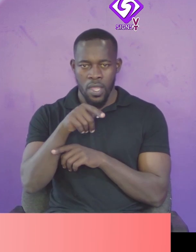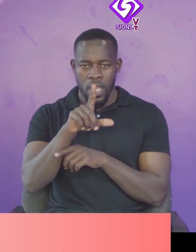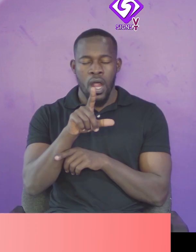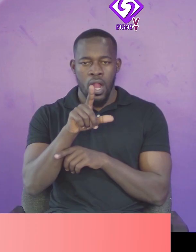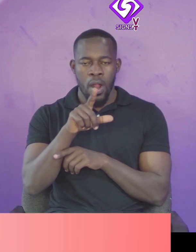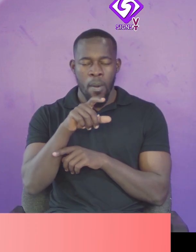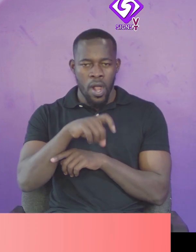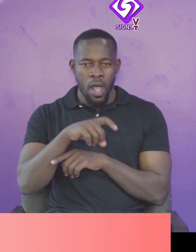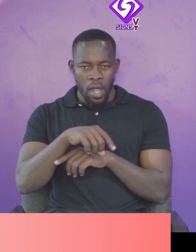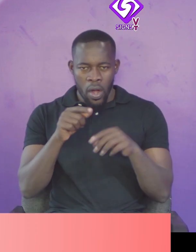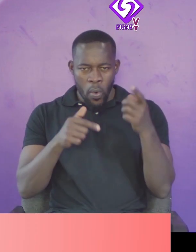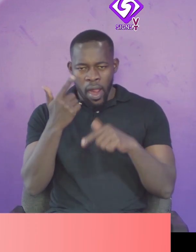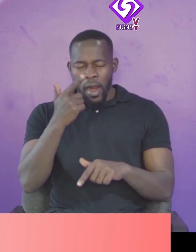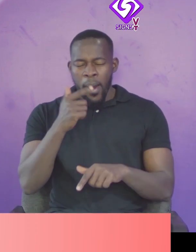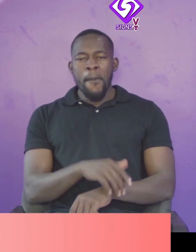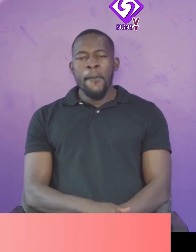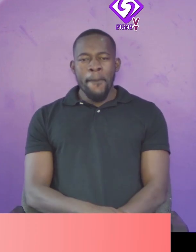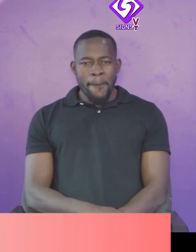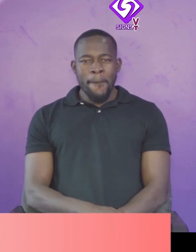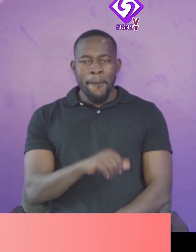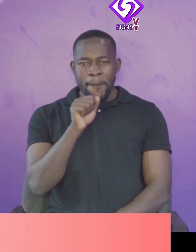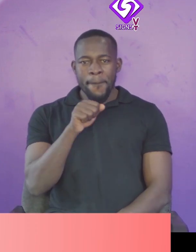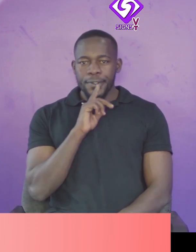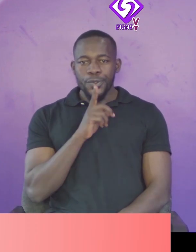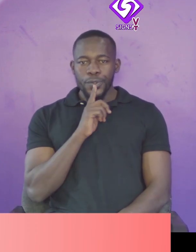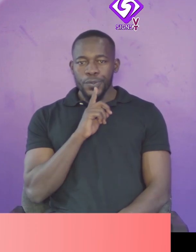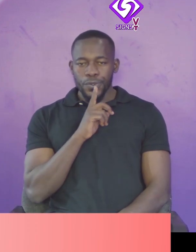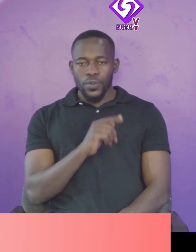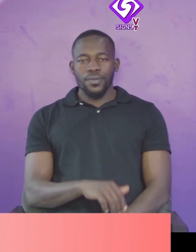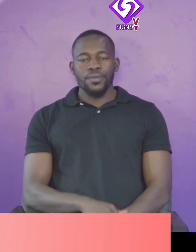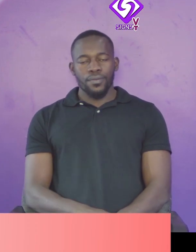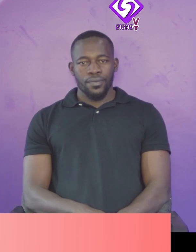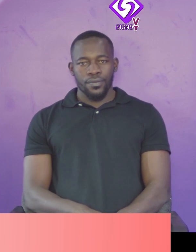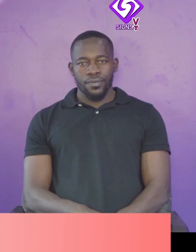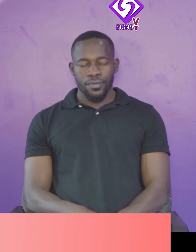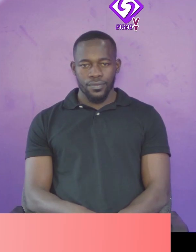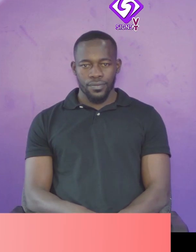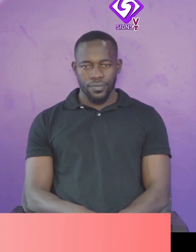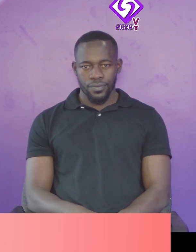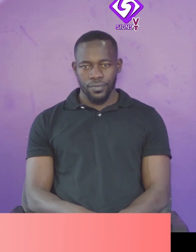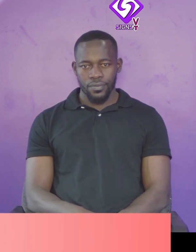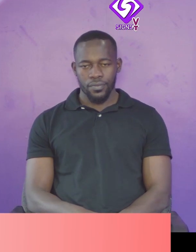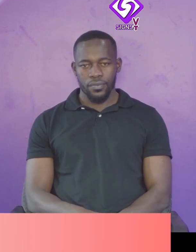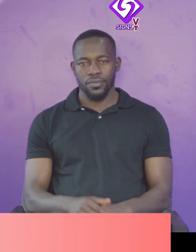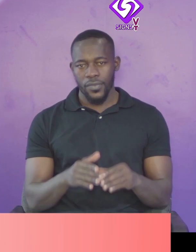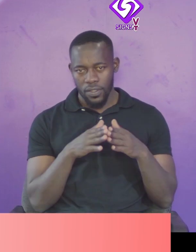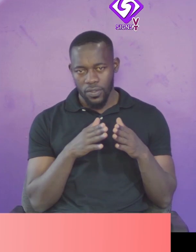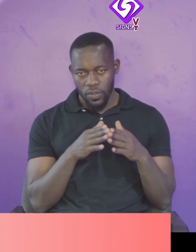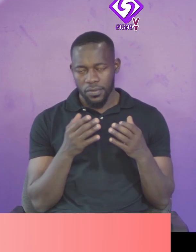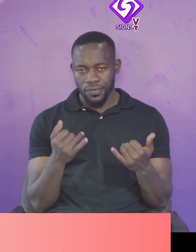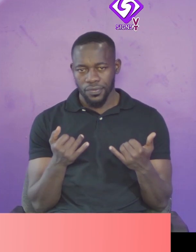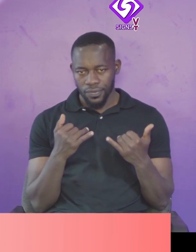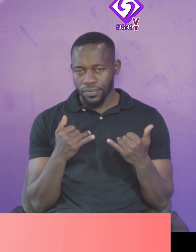lose. Yeah, sure. It's yours to lose because Arsenal this season is one of